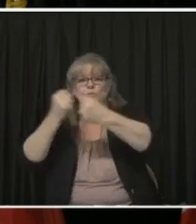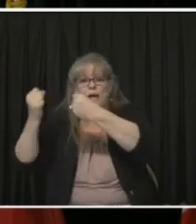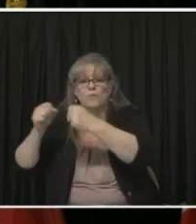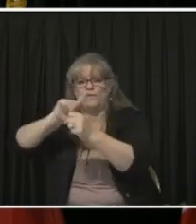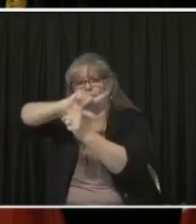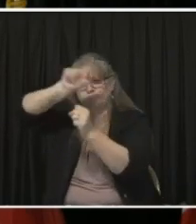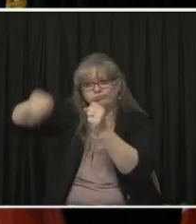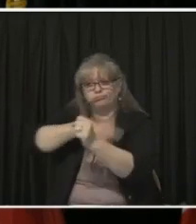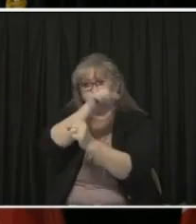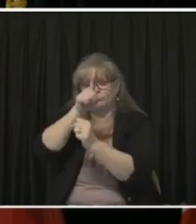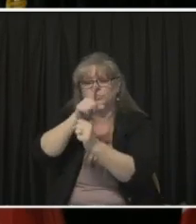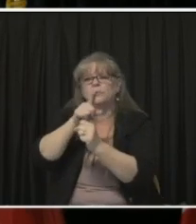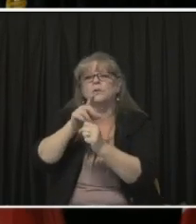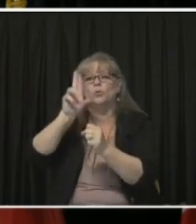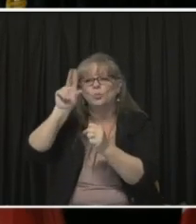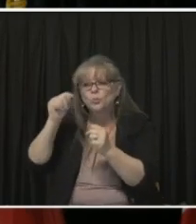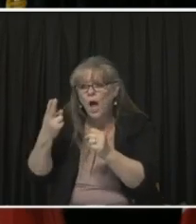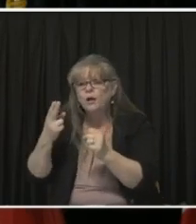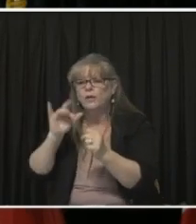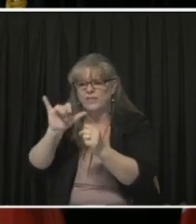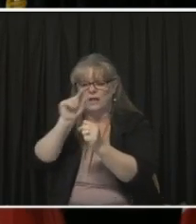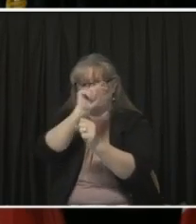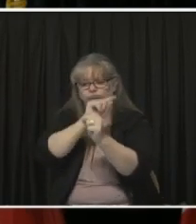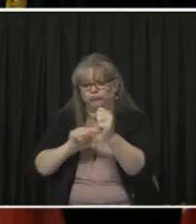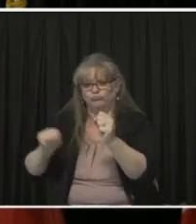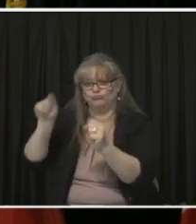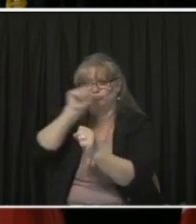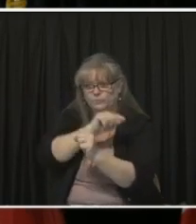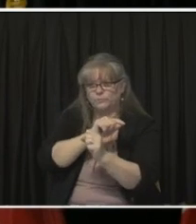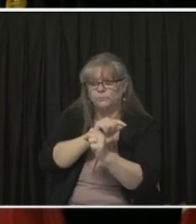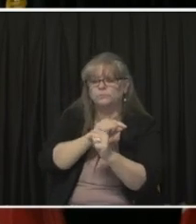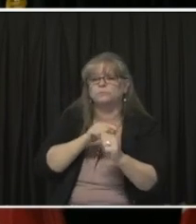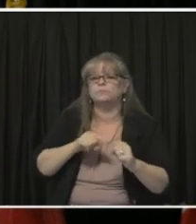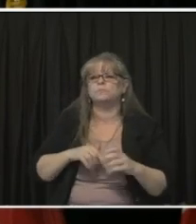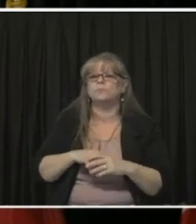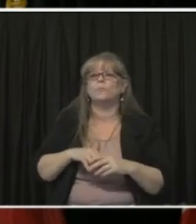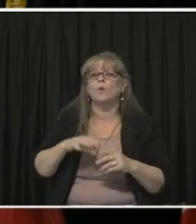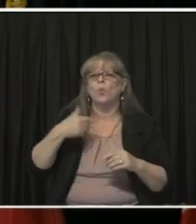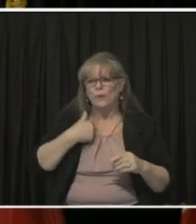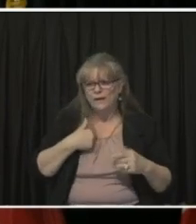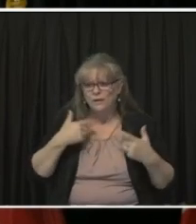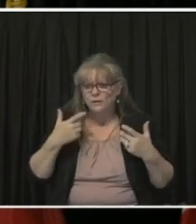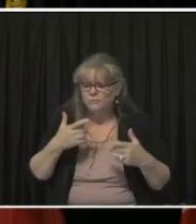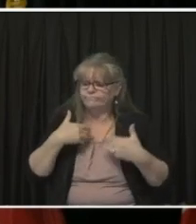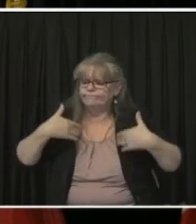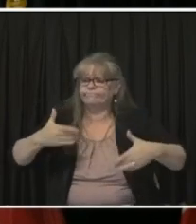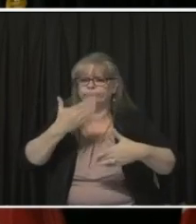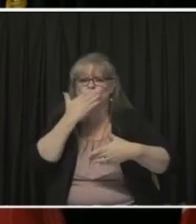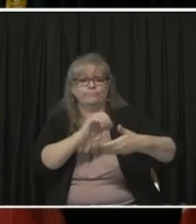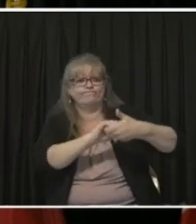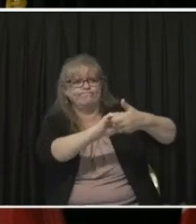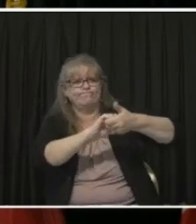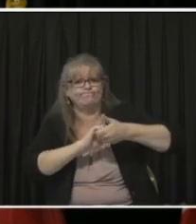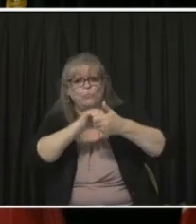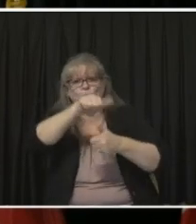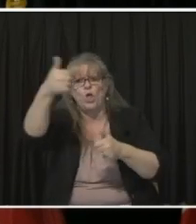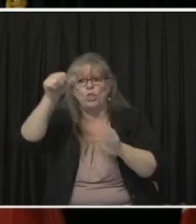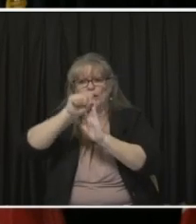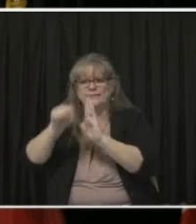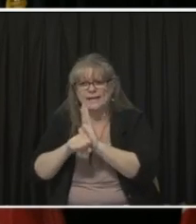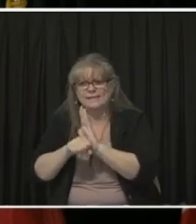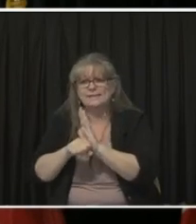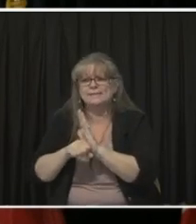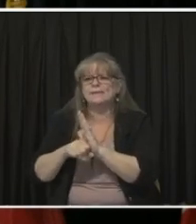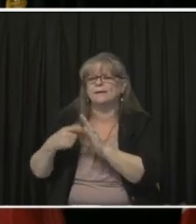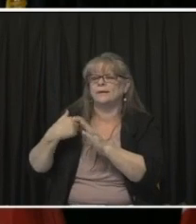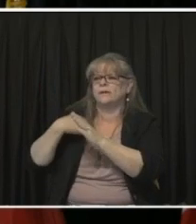Utah. We know that happens every day. And so there has been a strong approach. We've also have a strong information sharing platform with other Western states, including